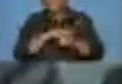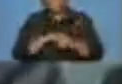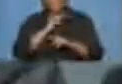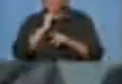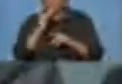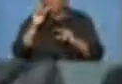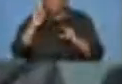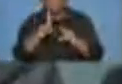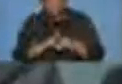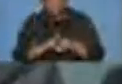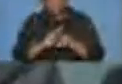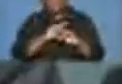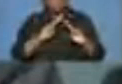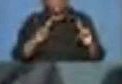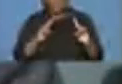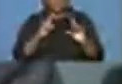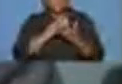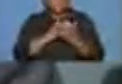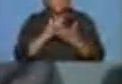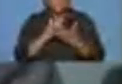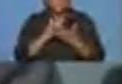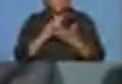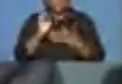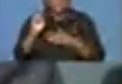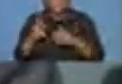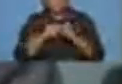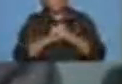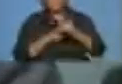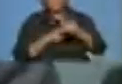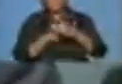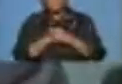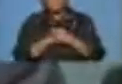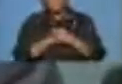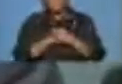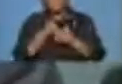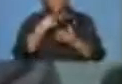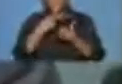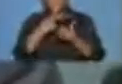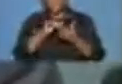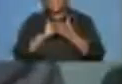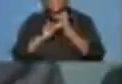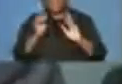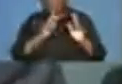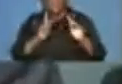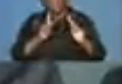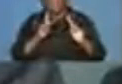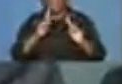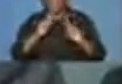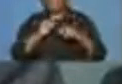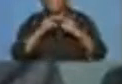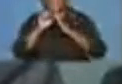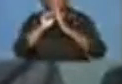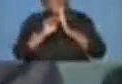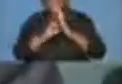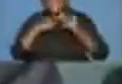can now get their just due. There were persons who were qualified based on the standards that we do have in